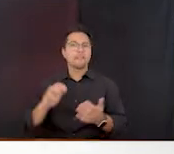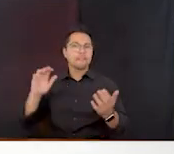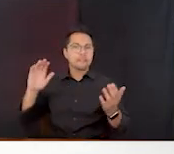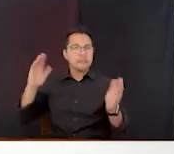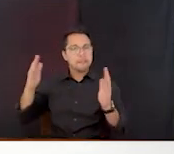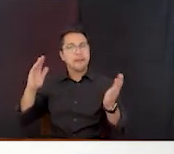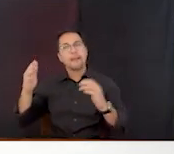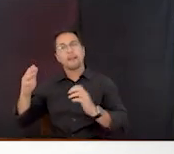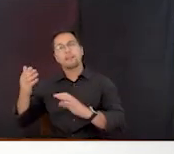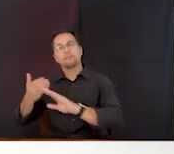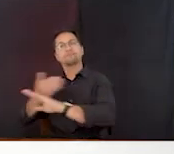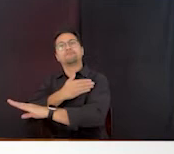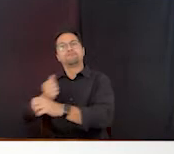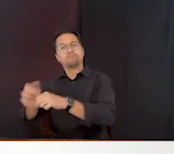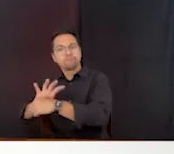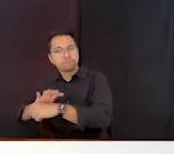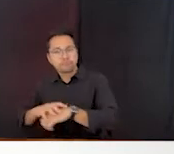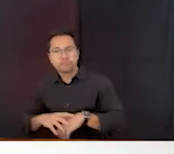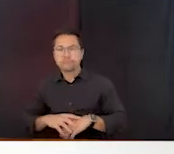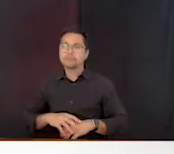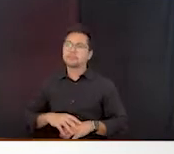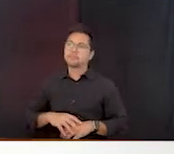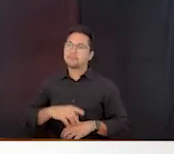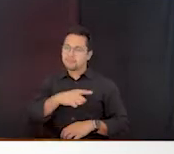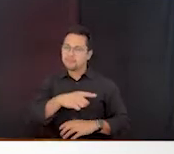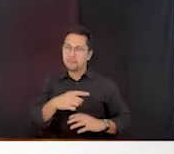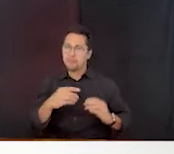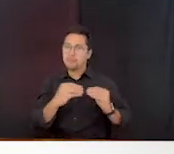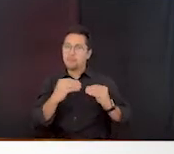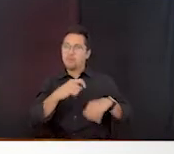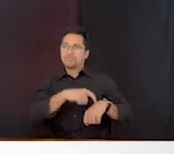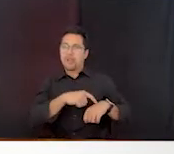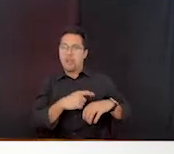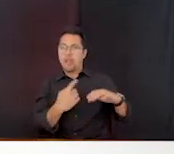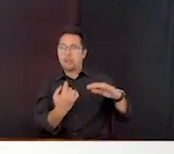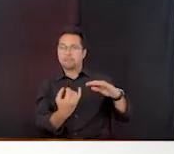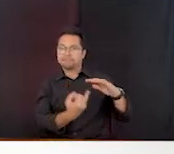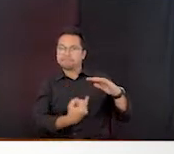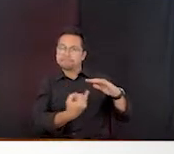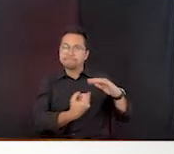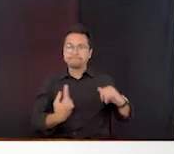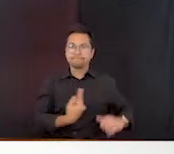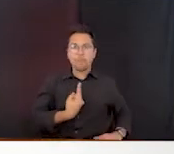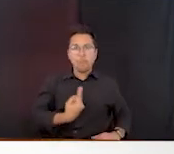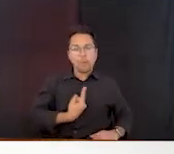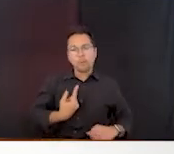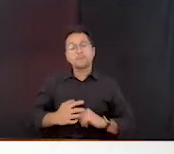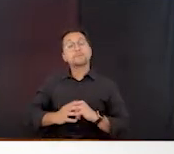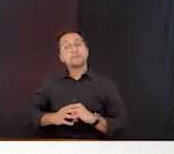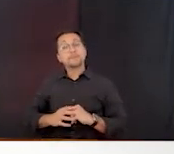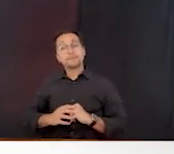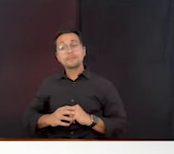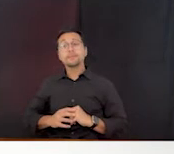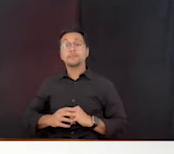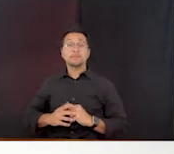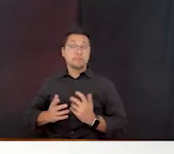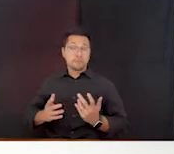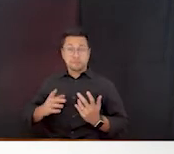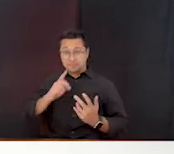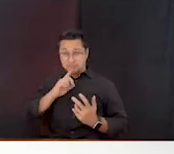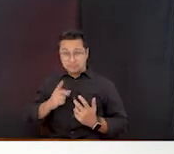quality reduced because of the pandemic for many reasons, such as not being able to interact in proximity to these